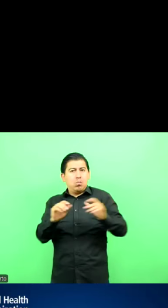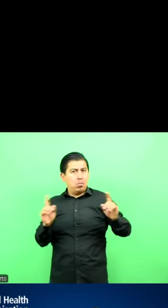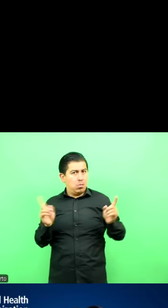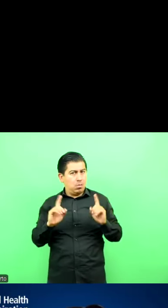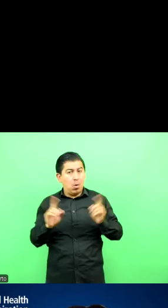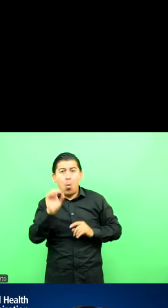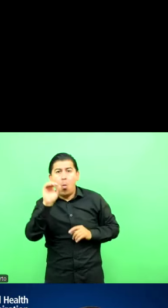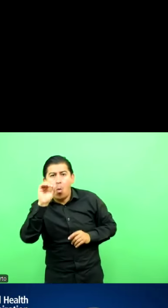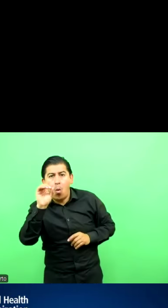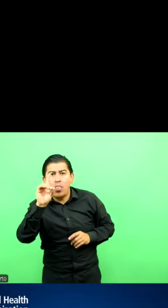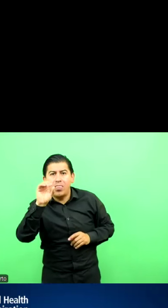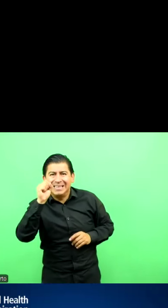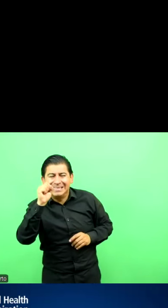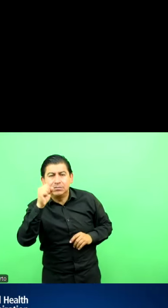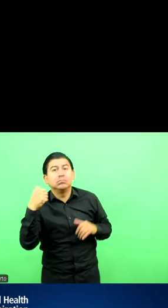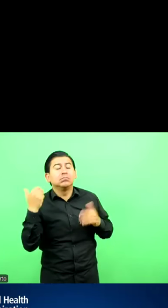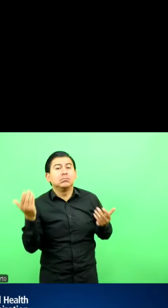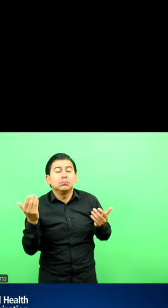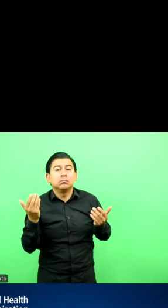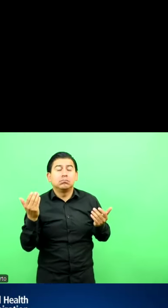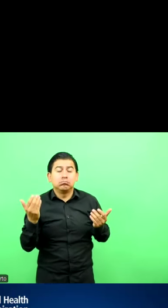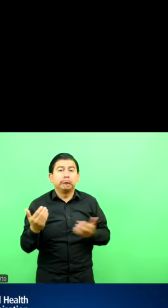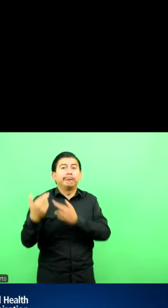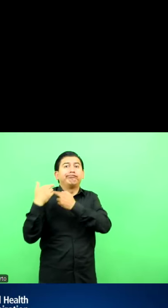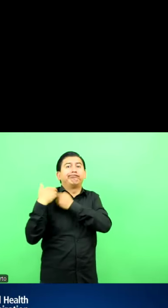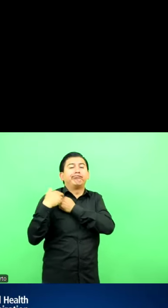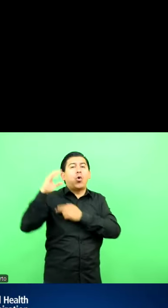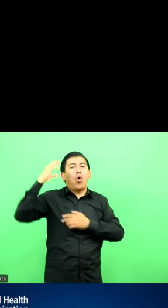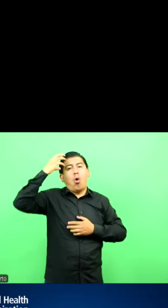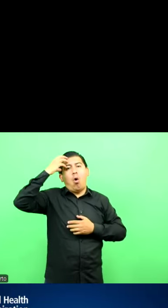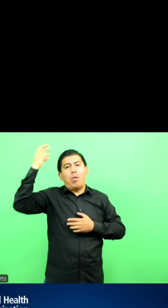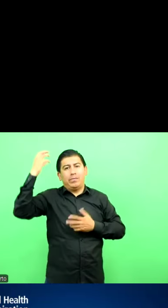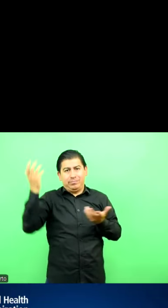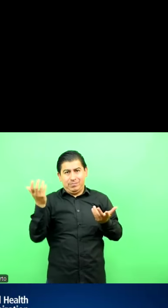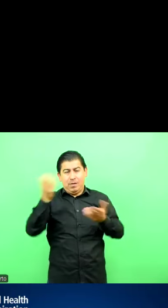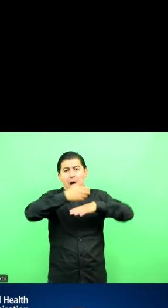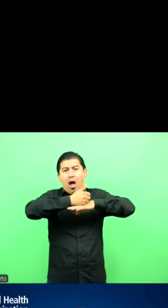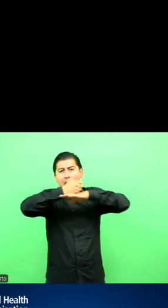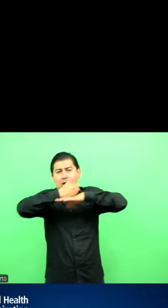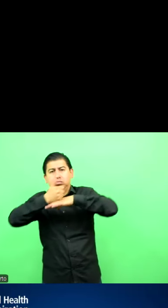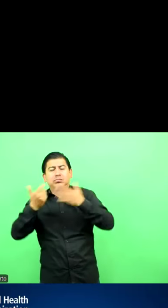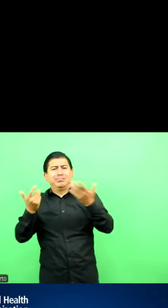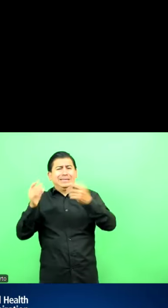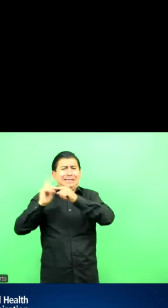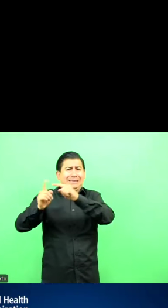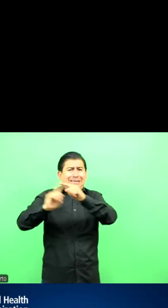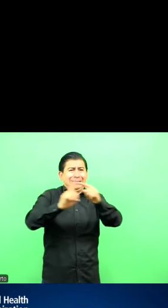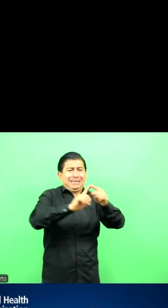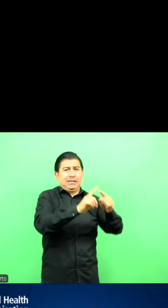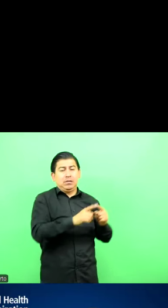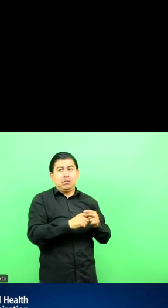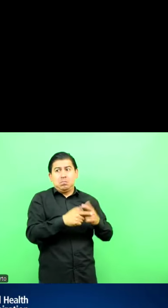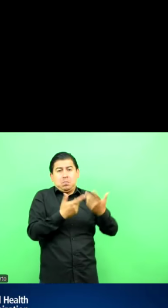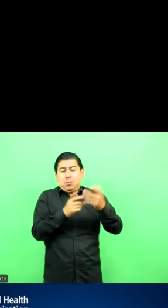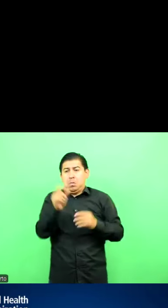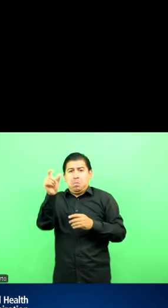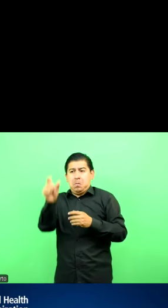Health is nothing if the nutrition is not addressed. Health is nothing if the education and if